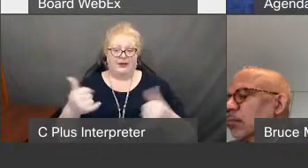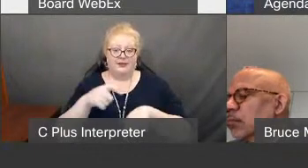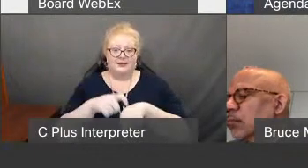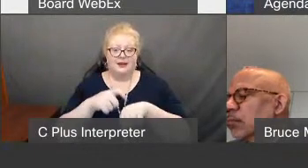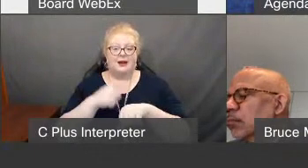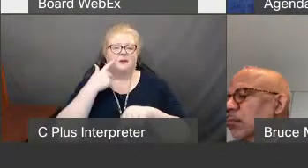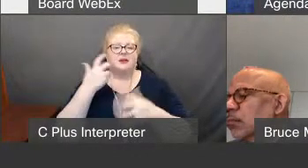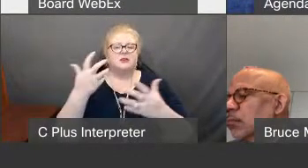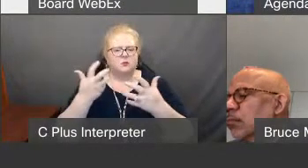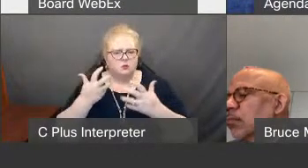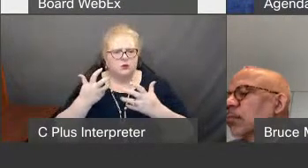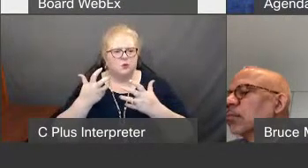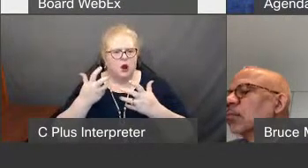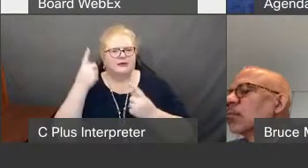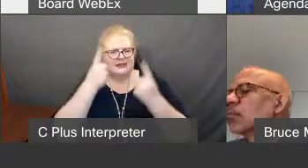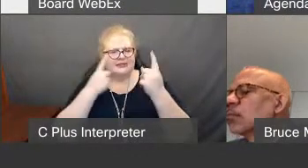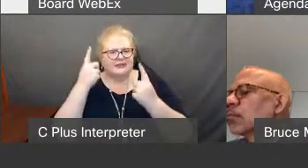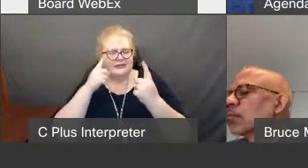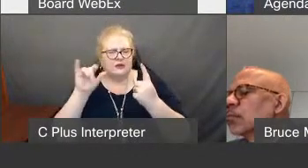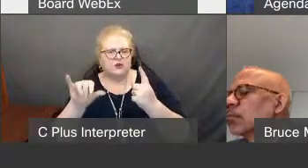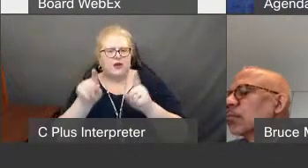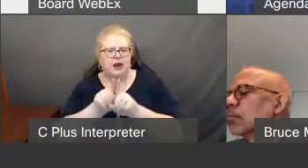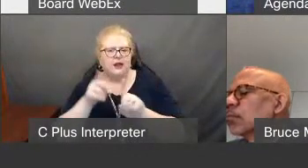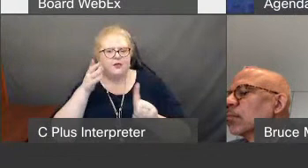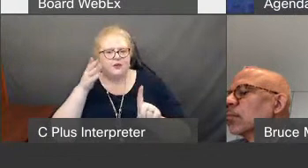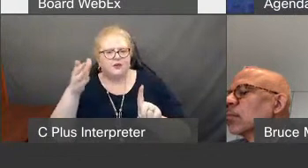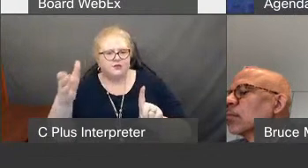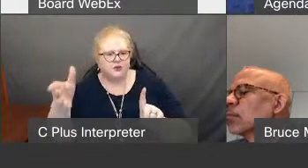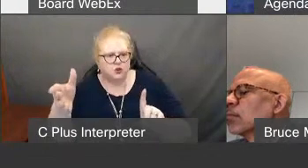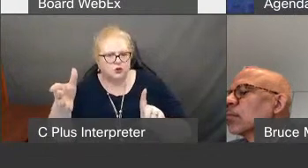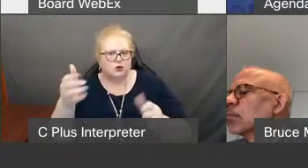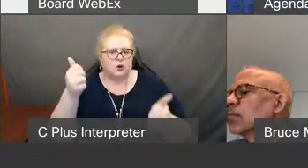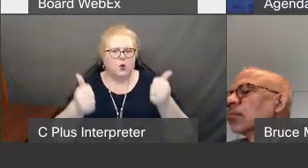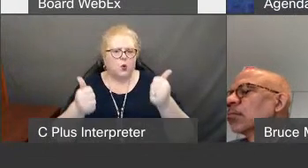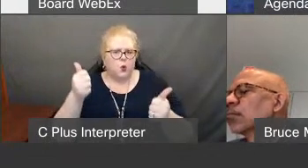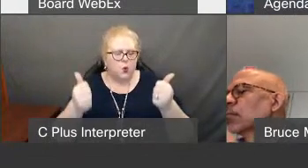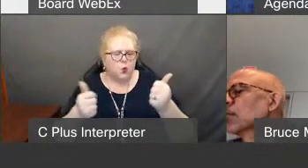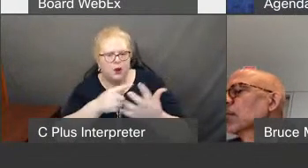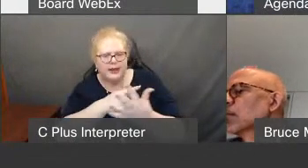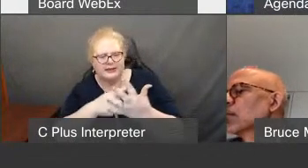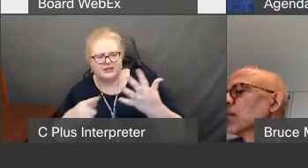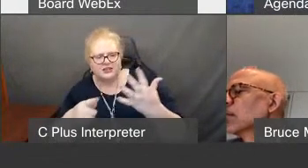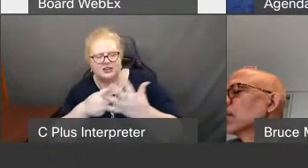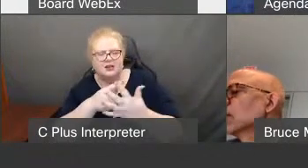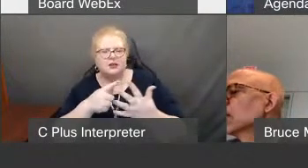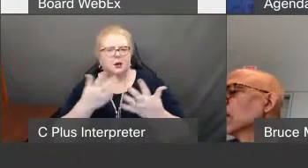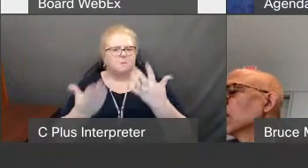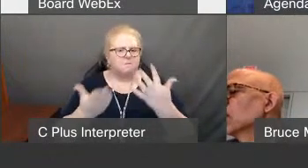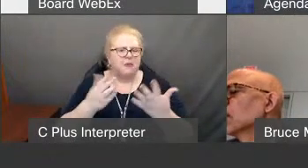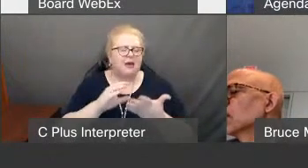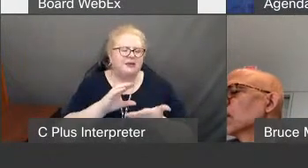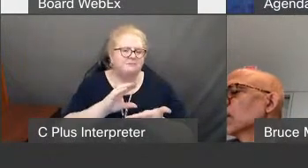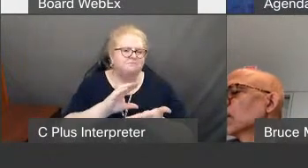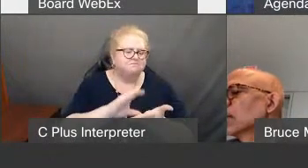we're looking at projects and trying to decide which one's got the potential to be funded where another one may not be funded.